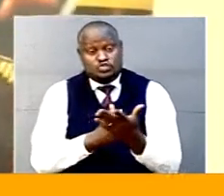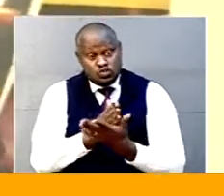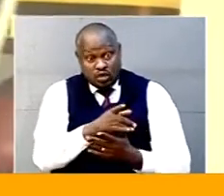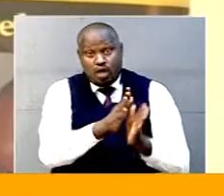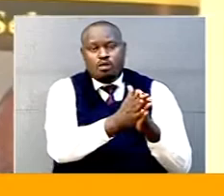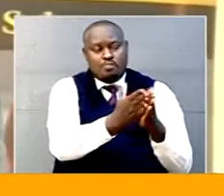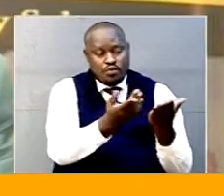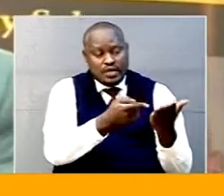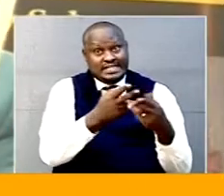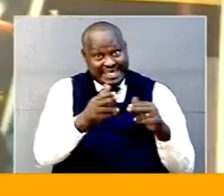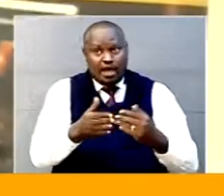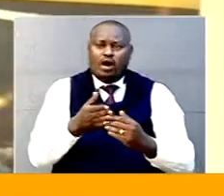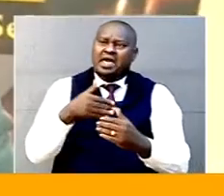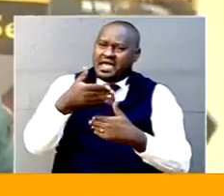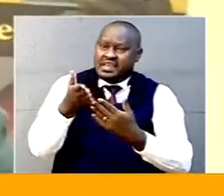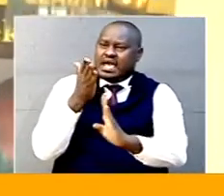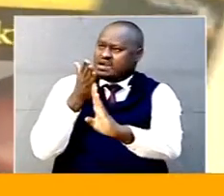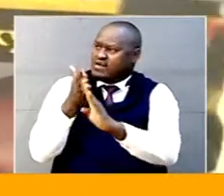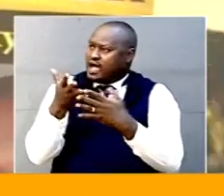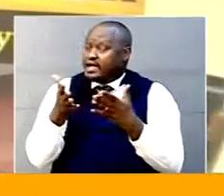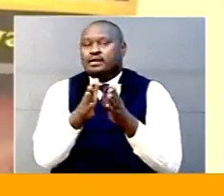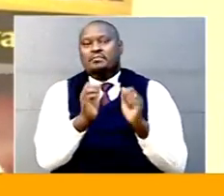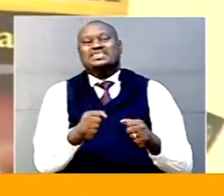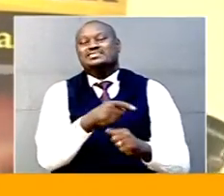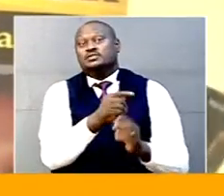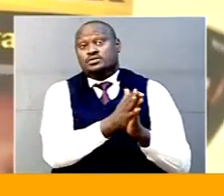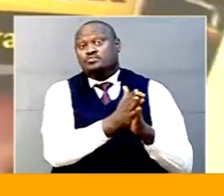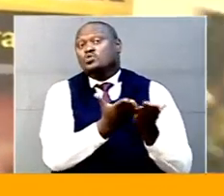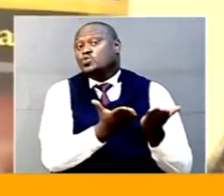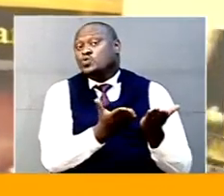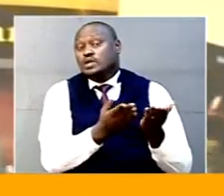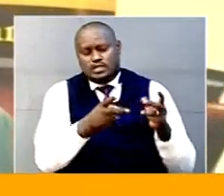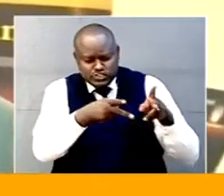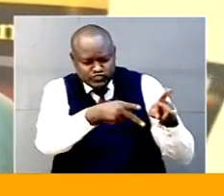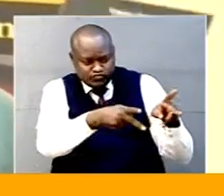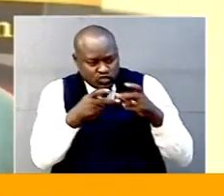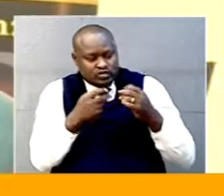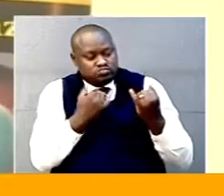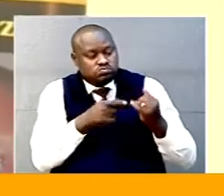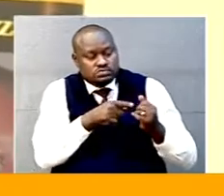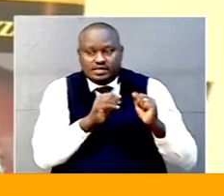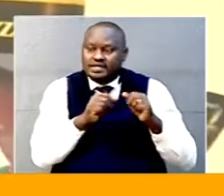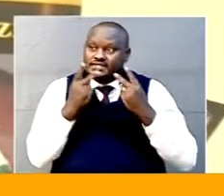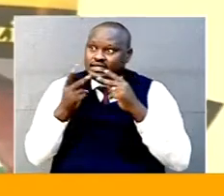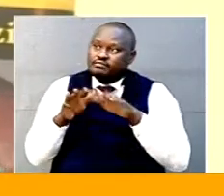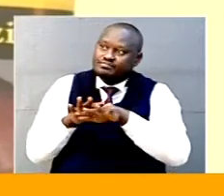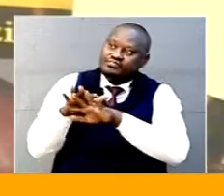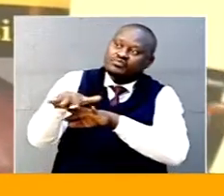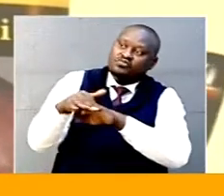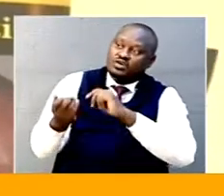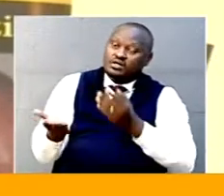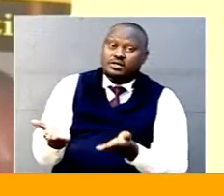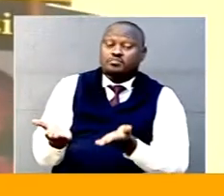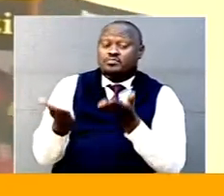of the tools that we are going to use to change our society, to